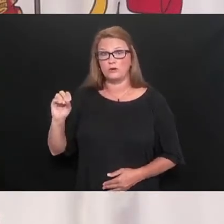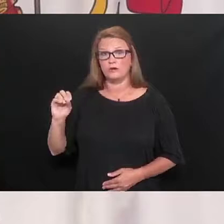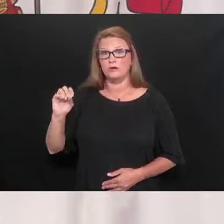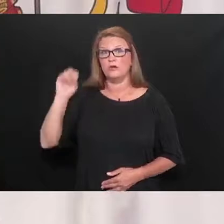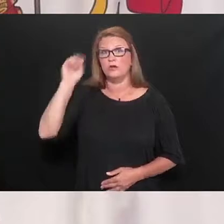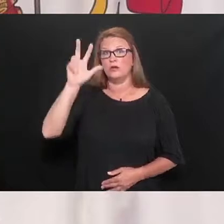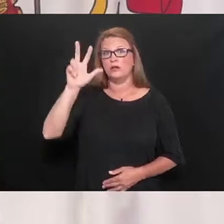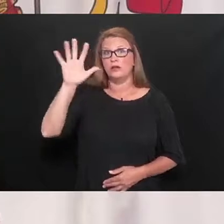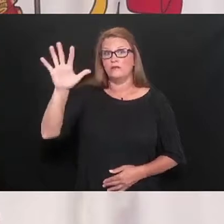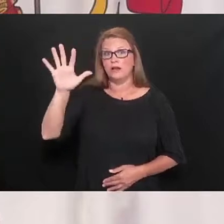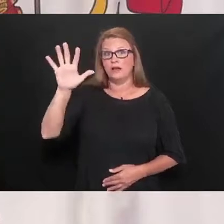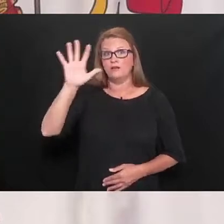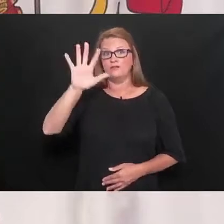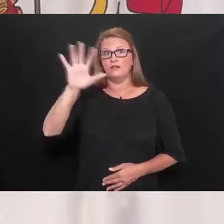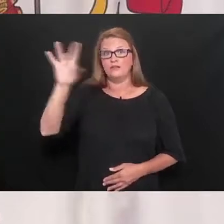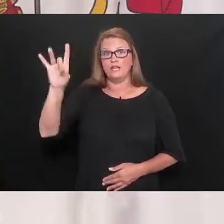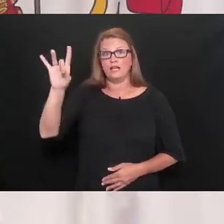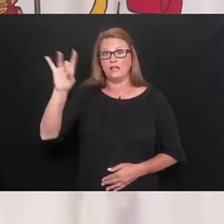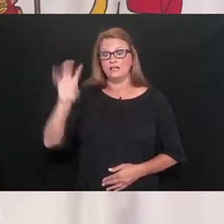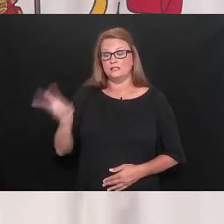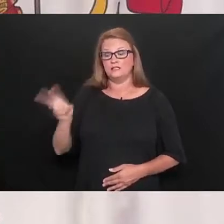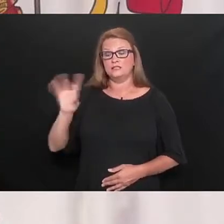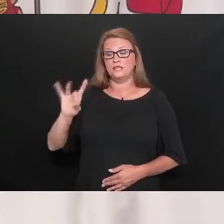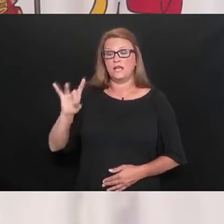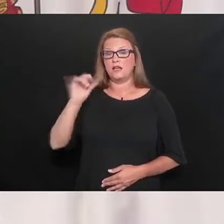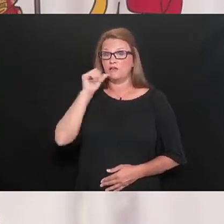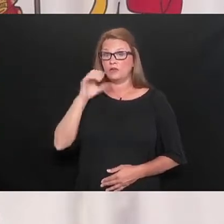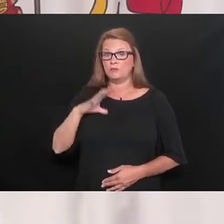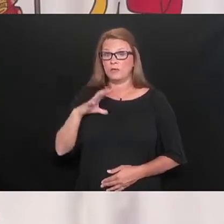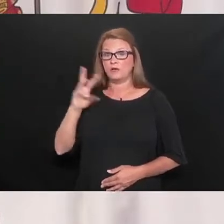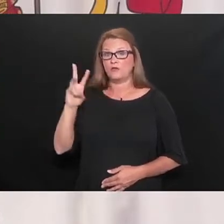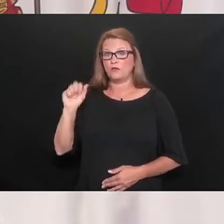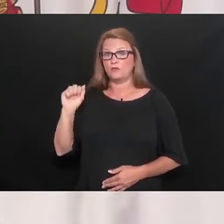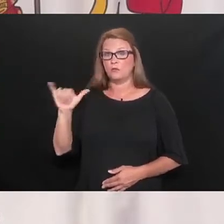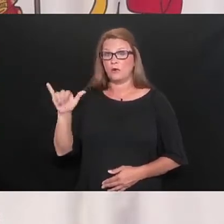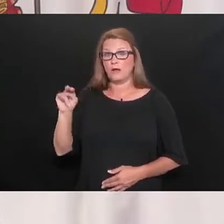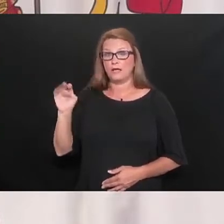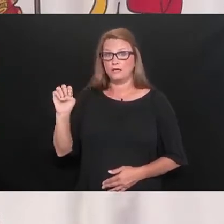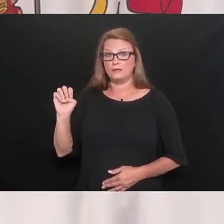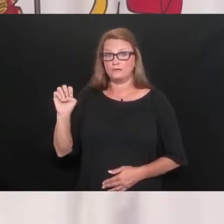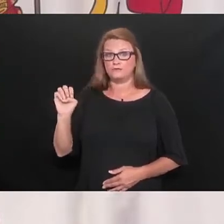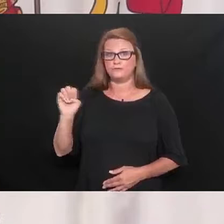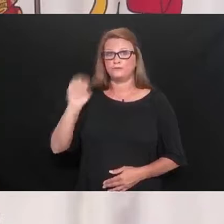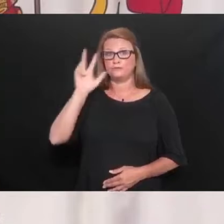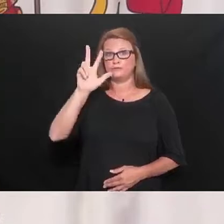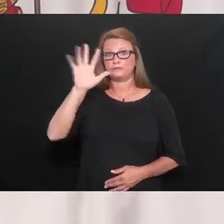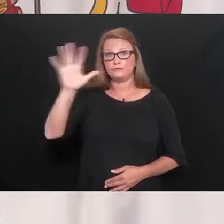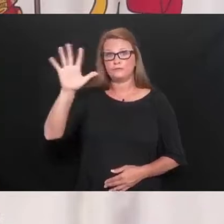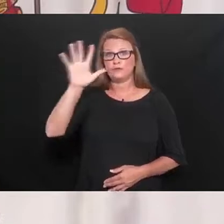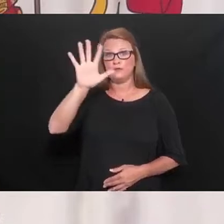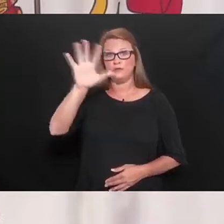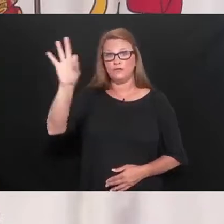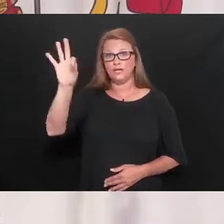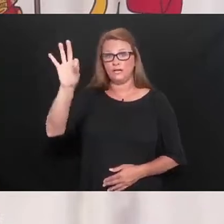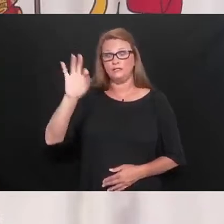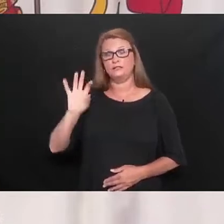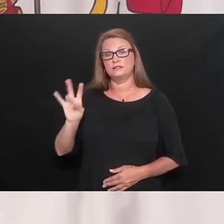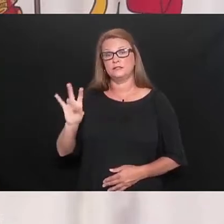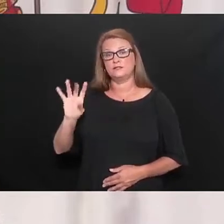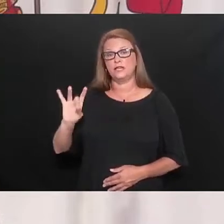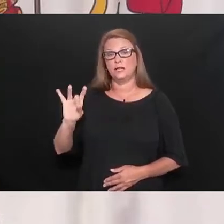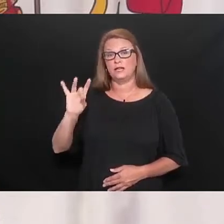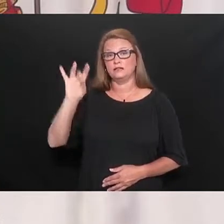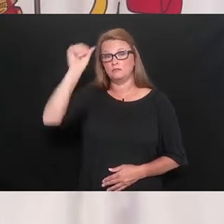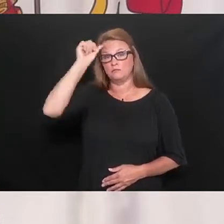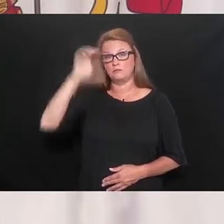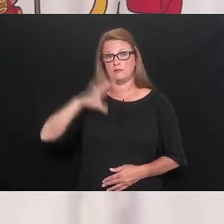The 3,558th death, a 68-year-old female from Wayne County. The 3,559th death, a 78-year-old